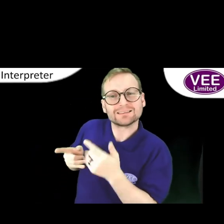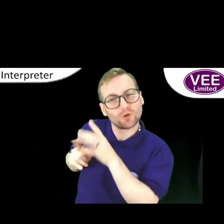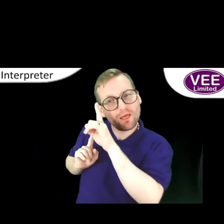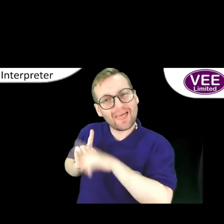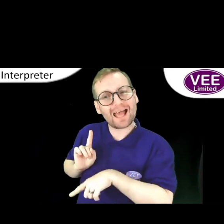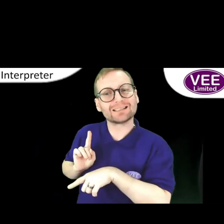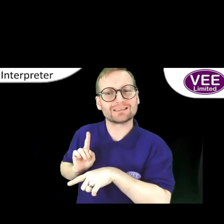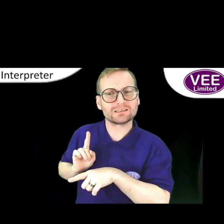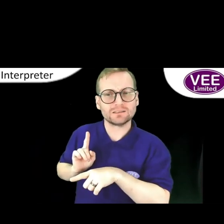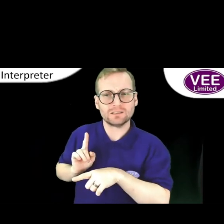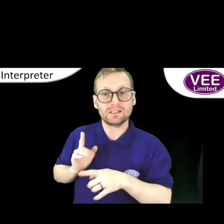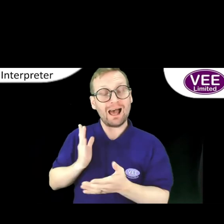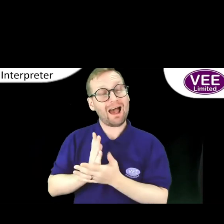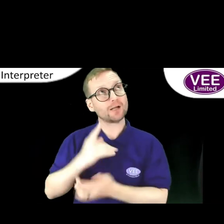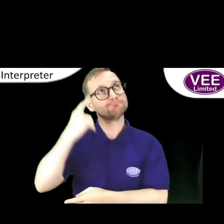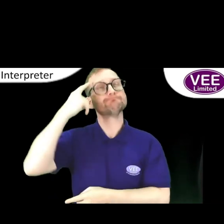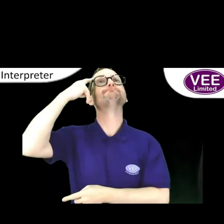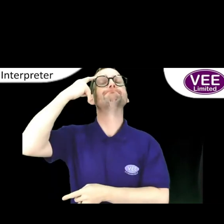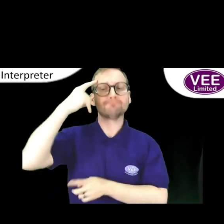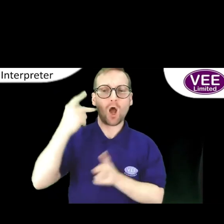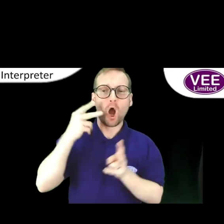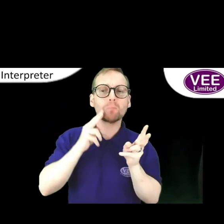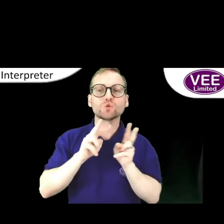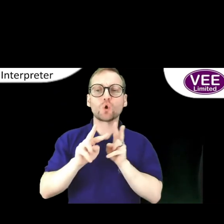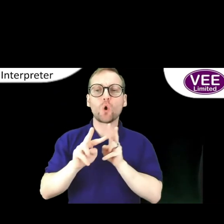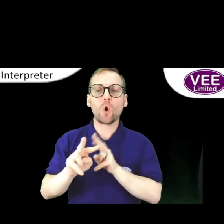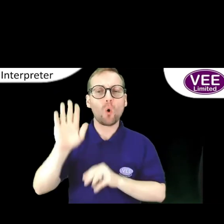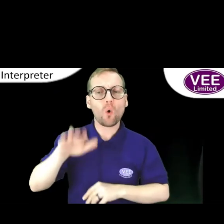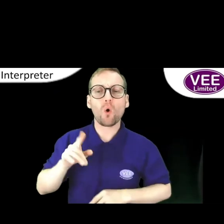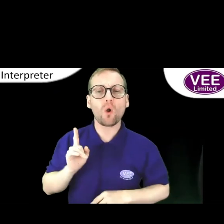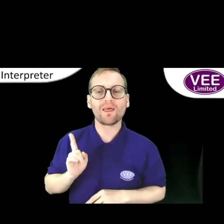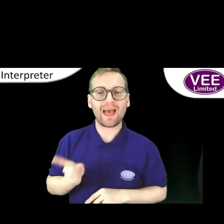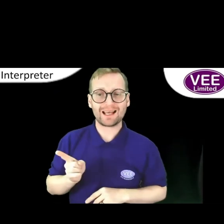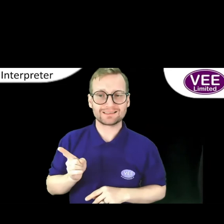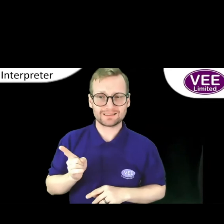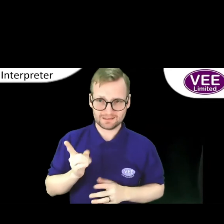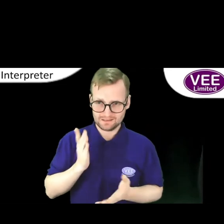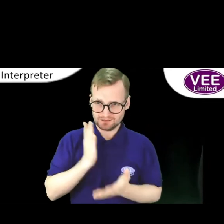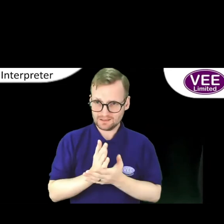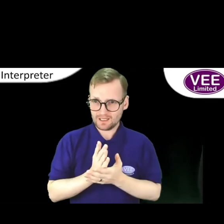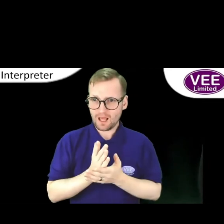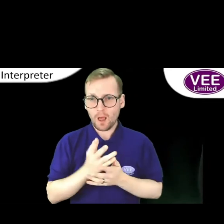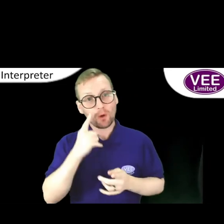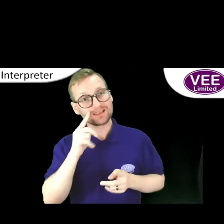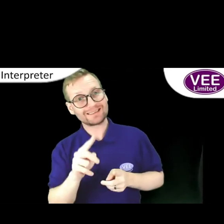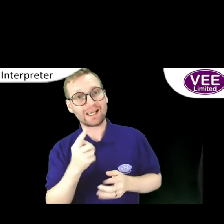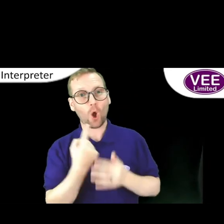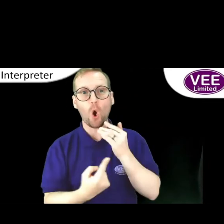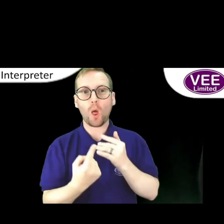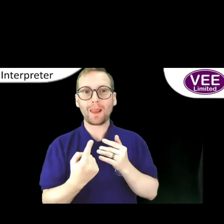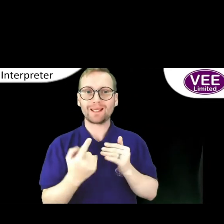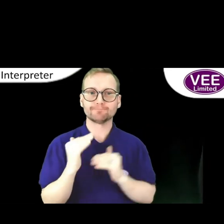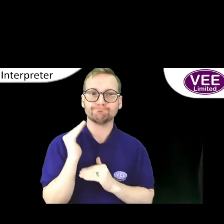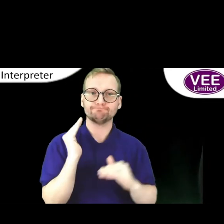all that, our toil's obscure and all that. The rank is but the guinea